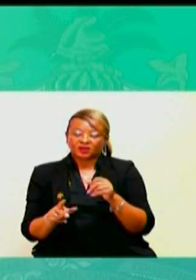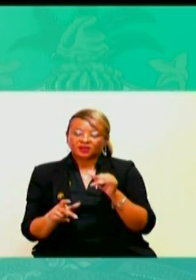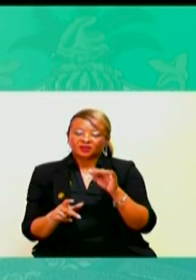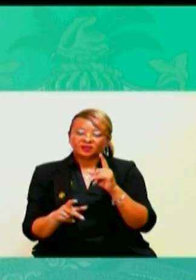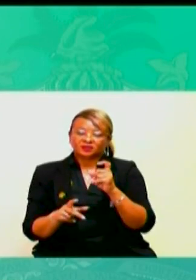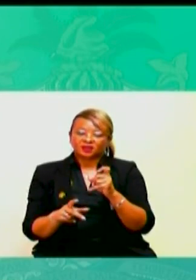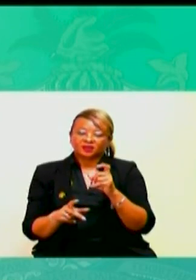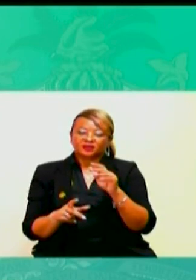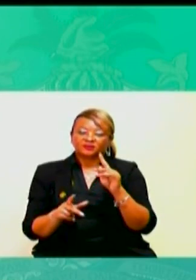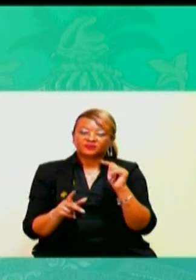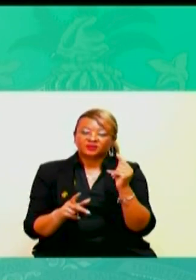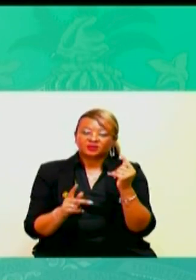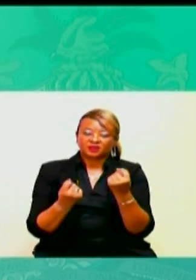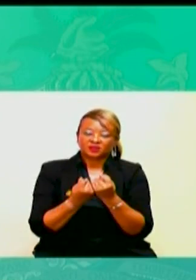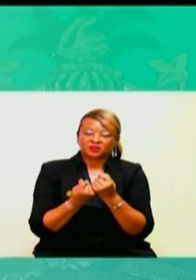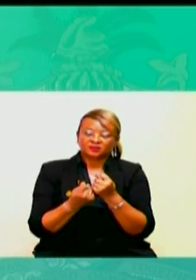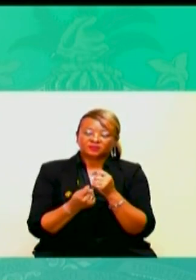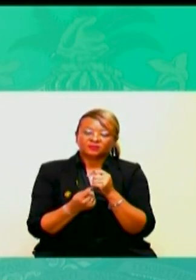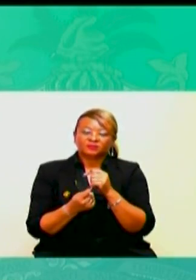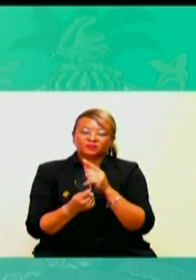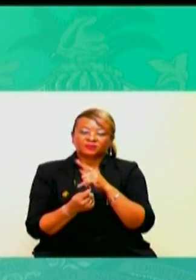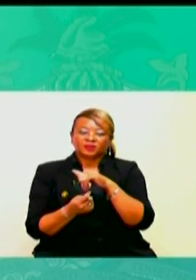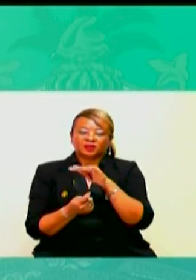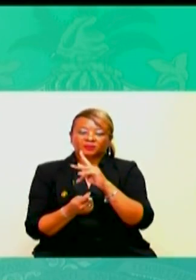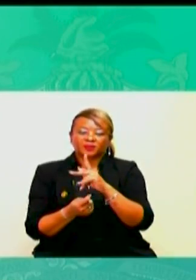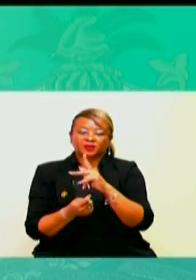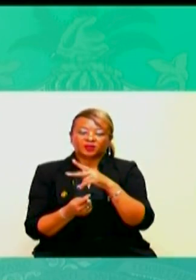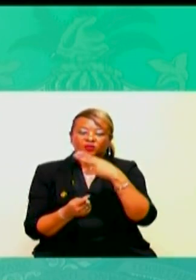the Progressive Liberal Party, North Abaco Branch.